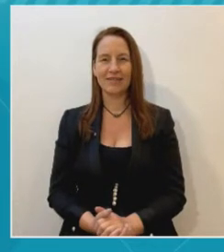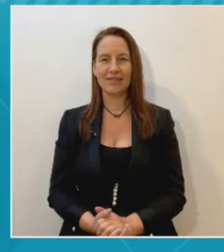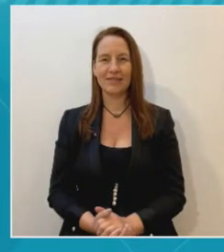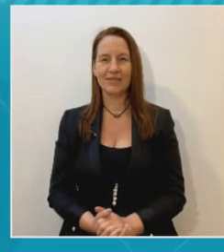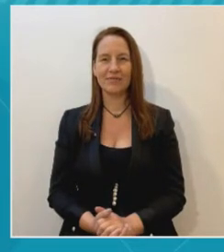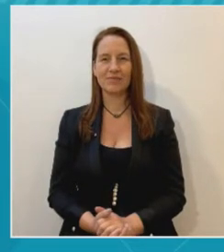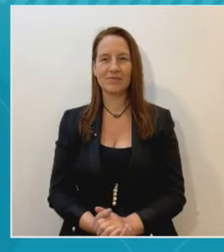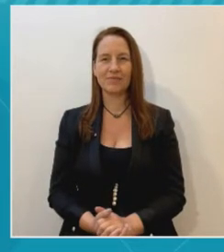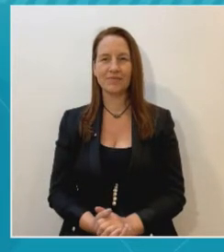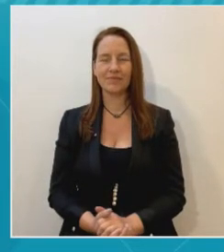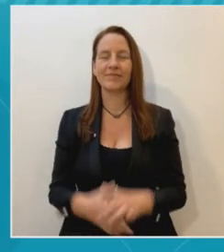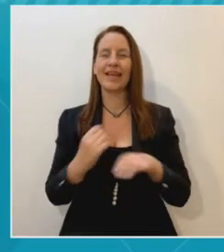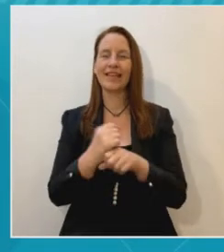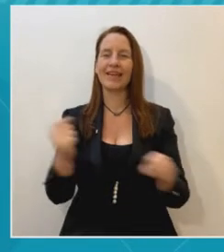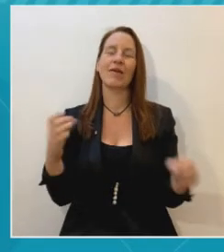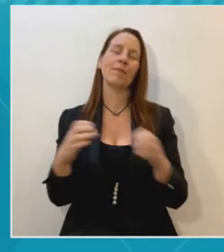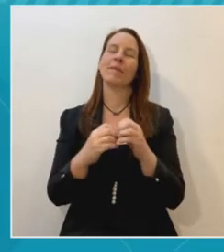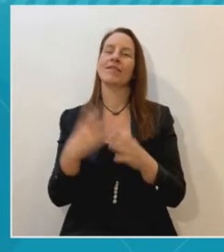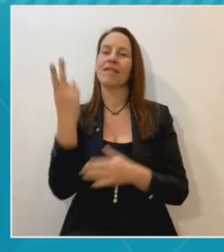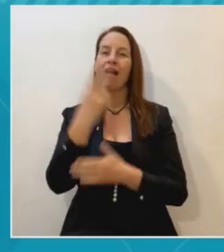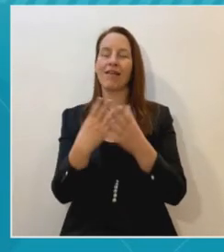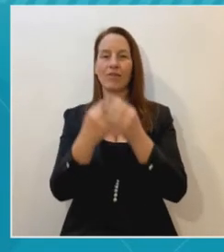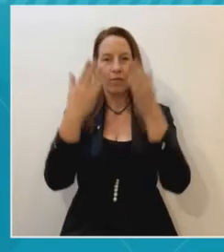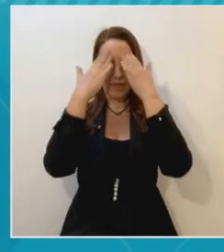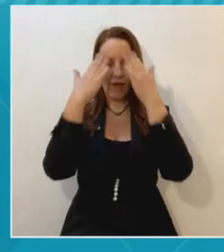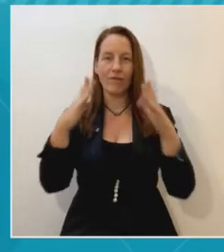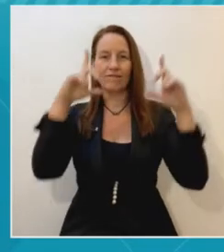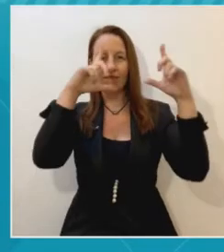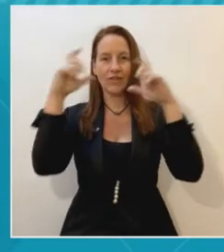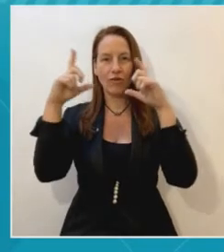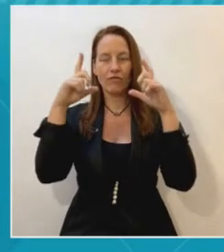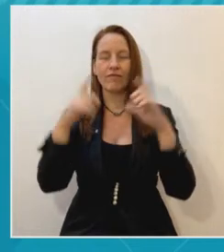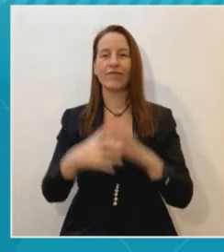Degree of Bachelor of Arts with Honours, Photography.